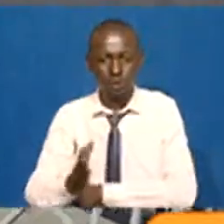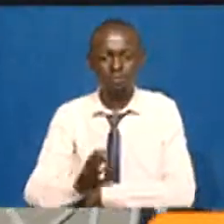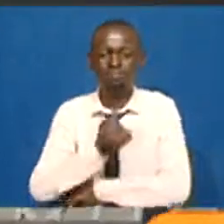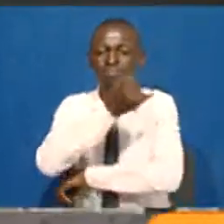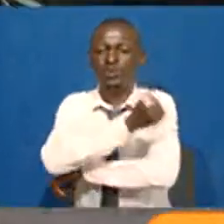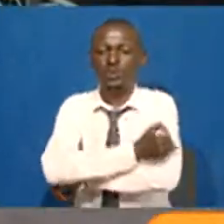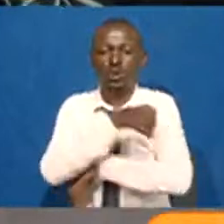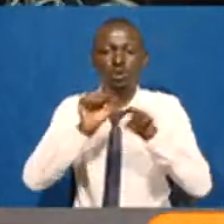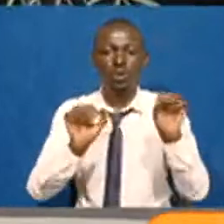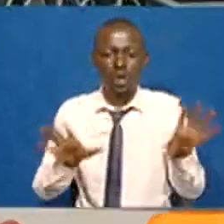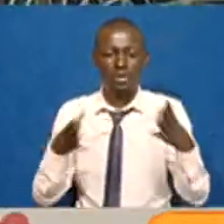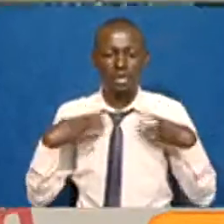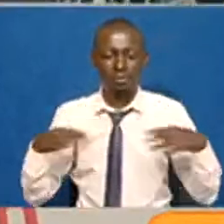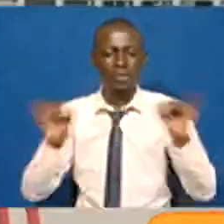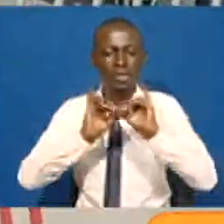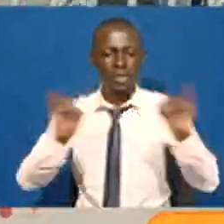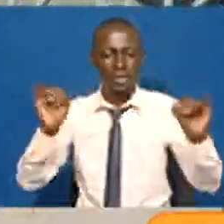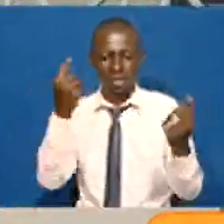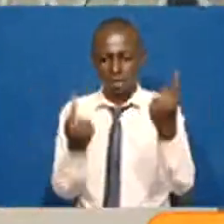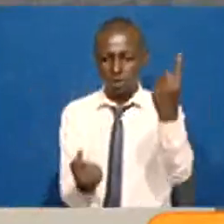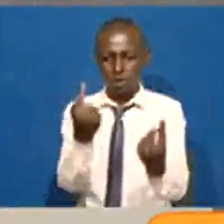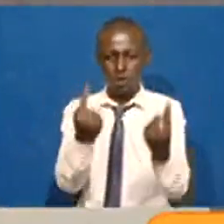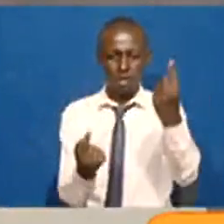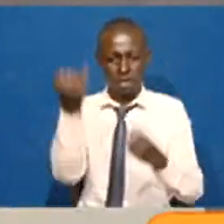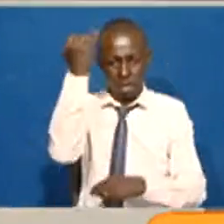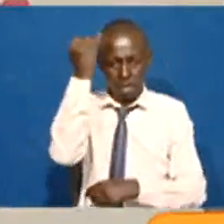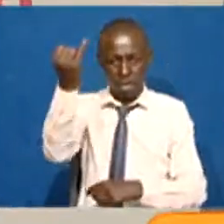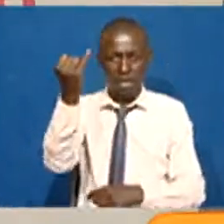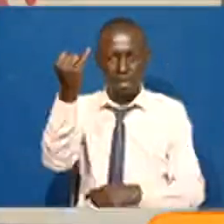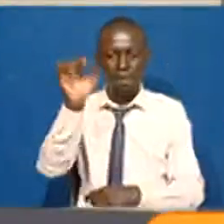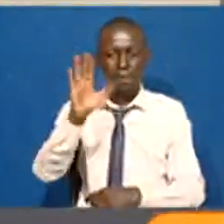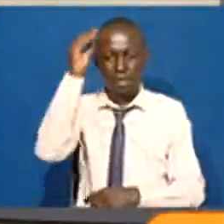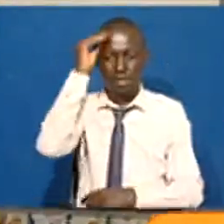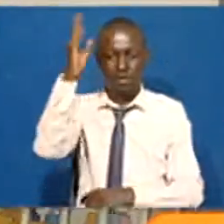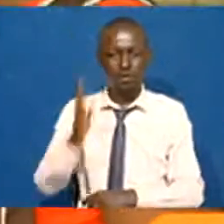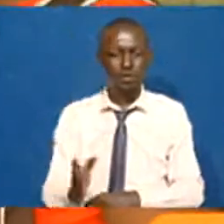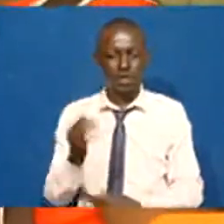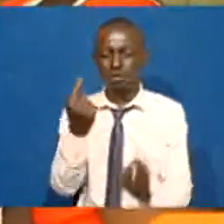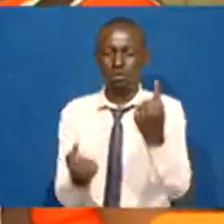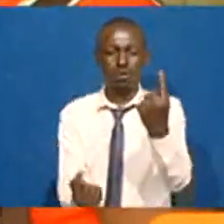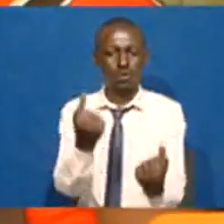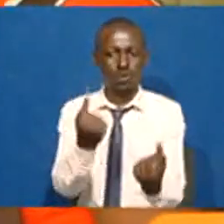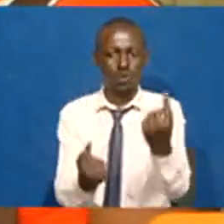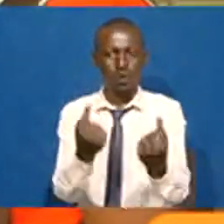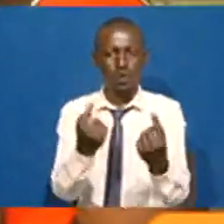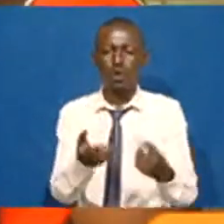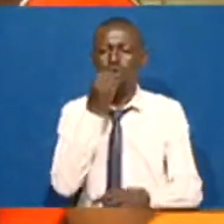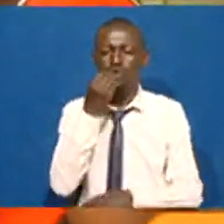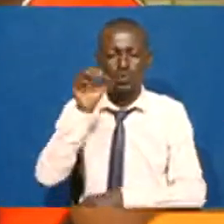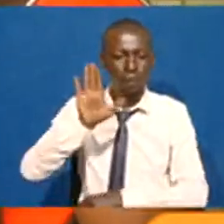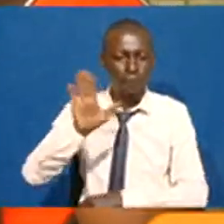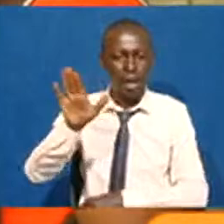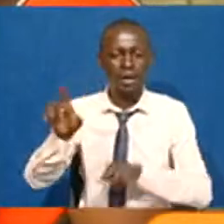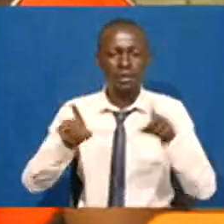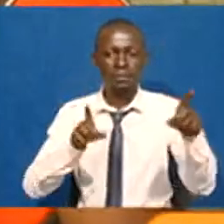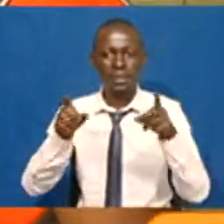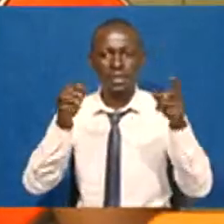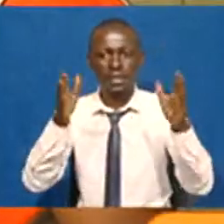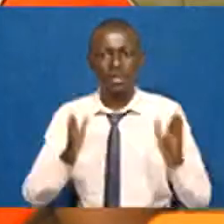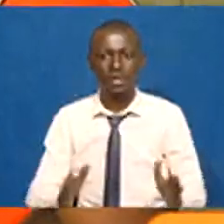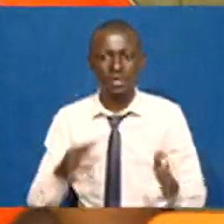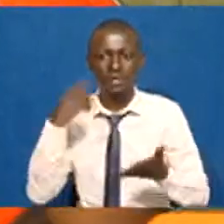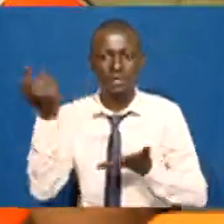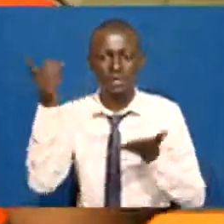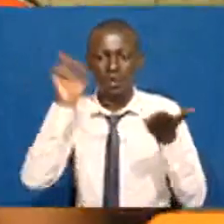that have adopted clean cooking solutions to prepare meals for their learners. Sarabel director Sarah Kinudia